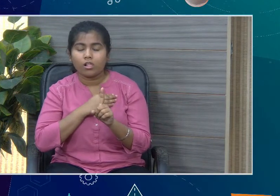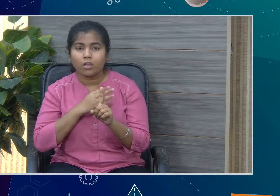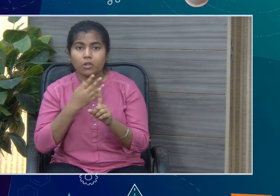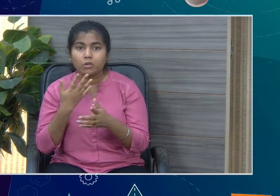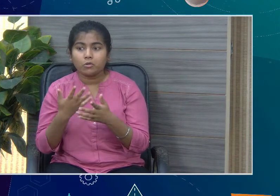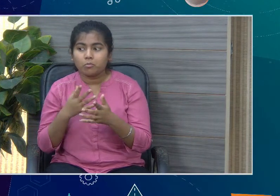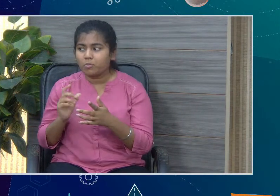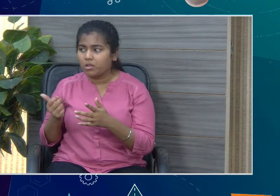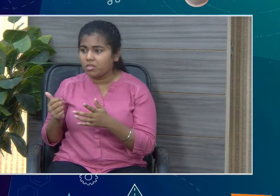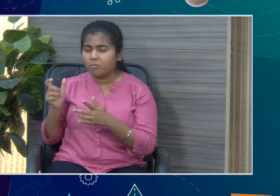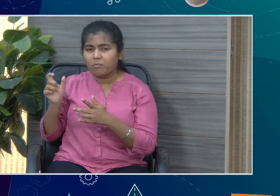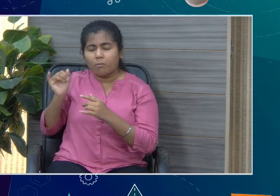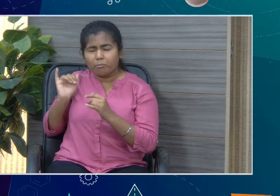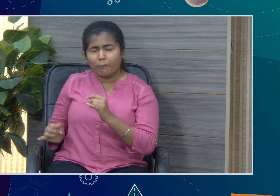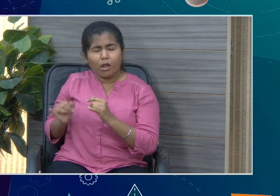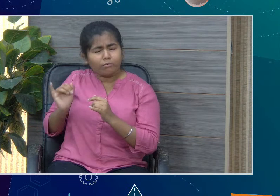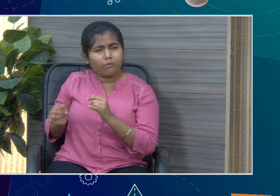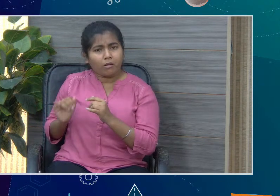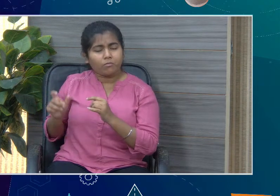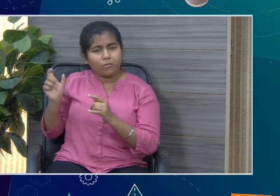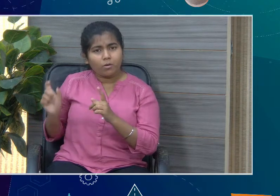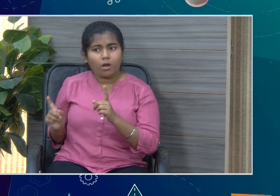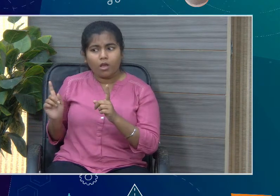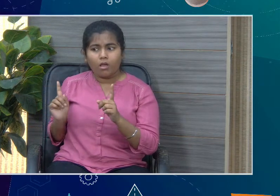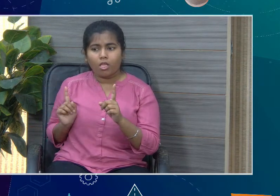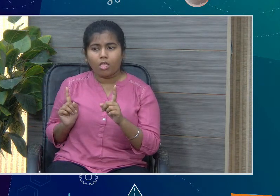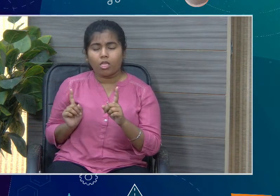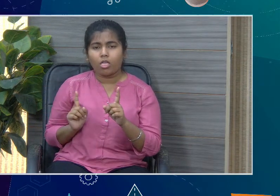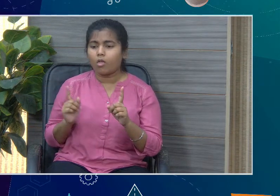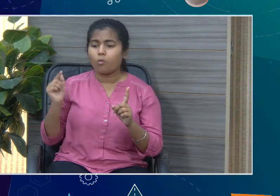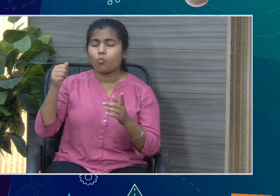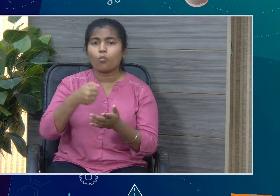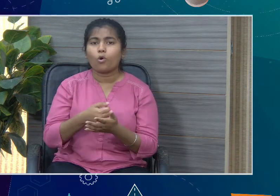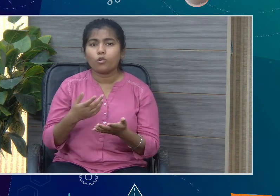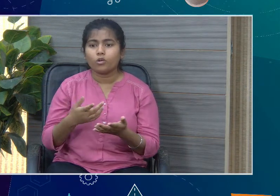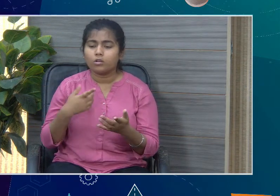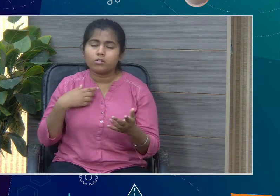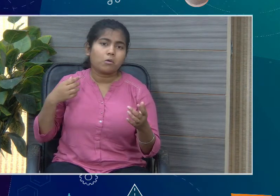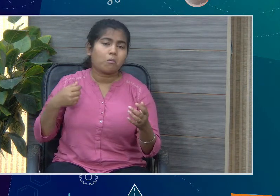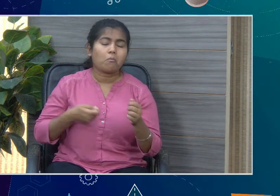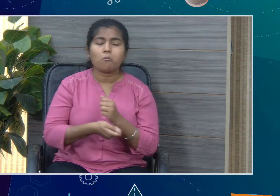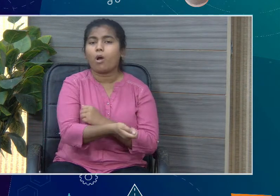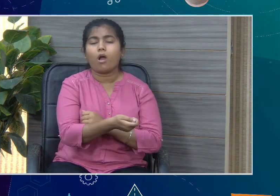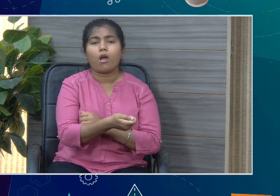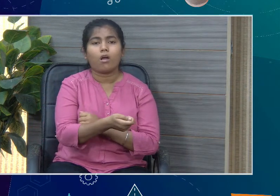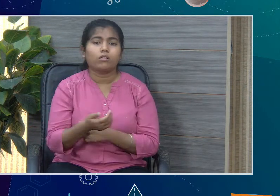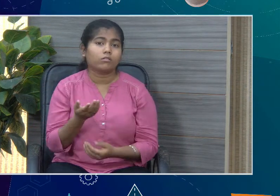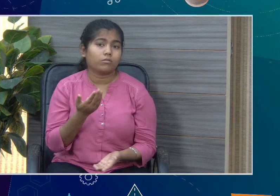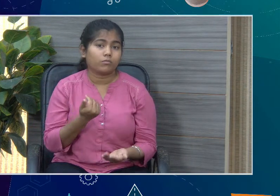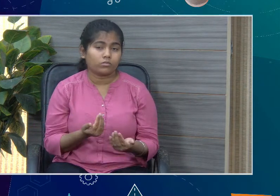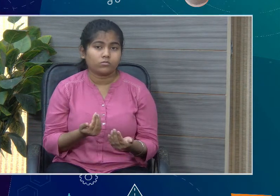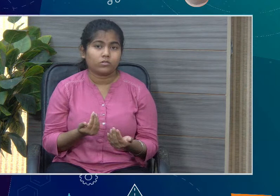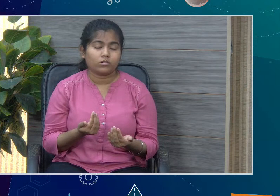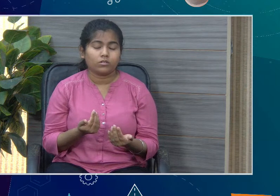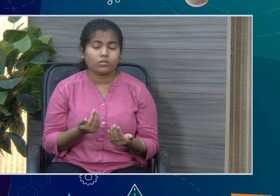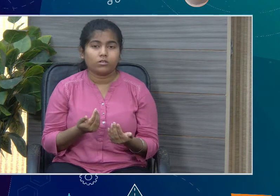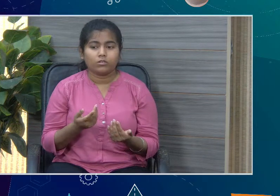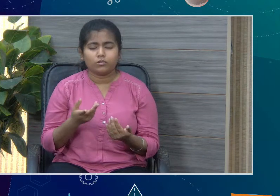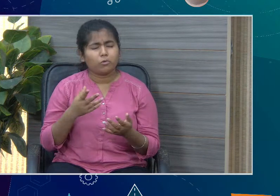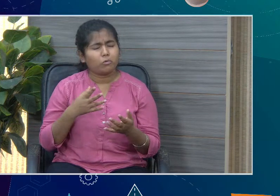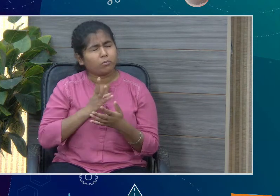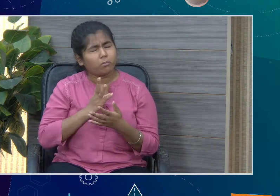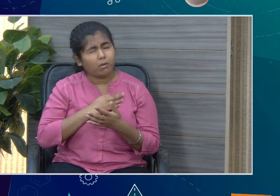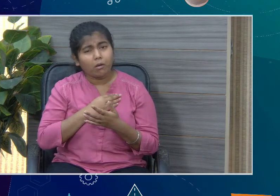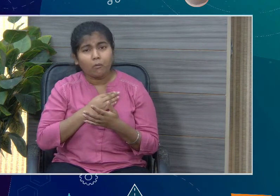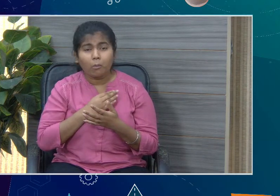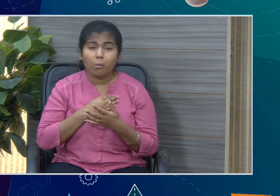mainland who could have come over there to kill him. And he was literally very much afraid that